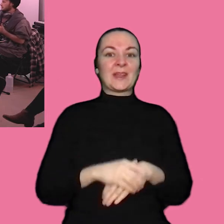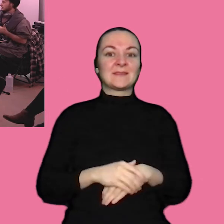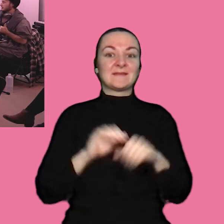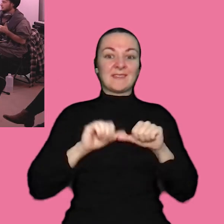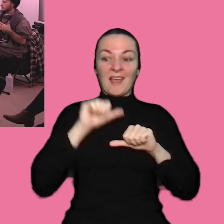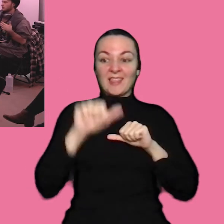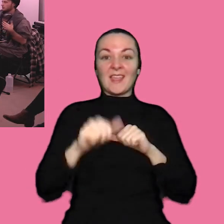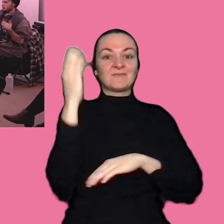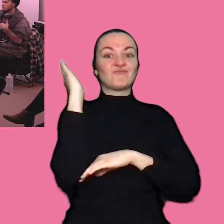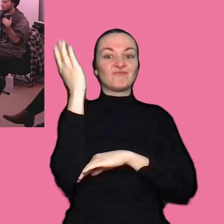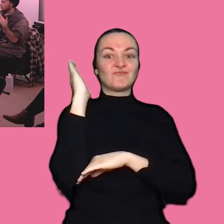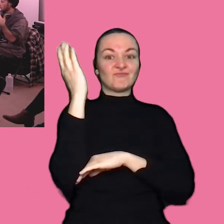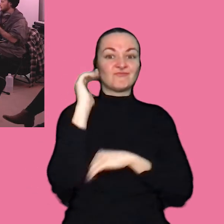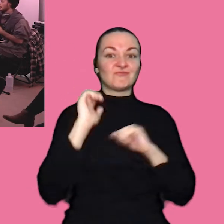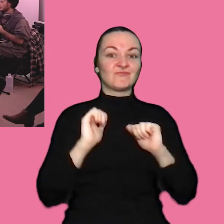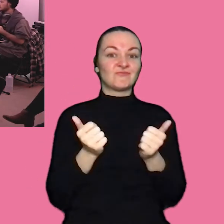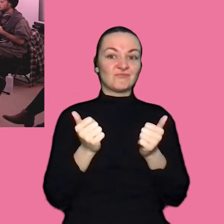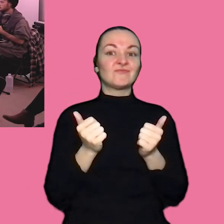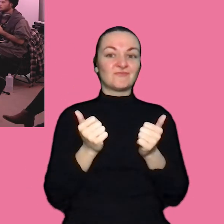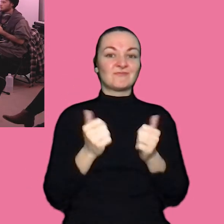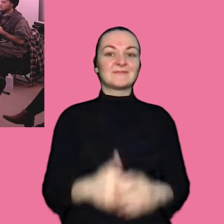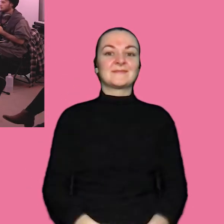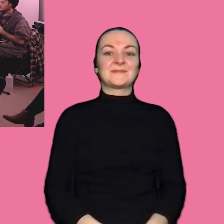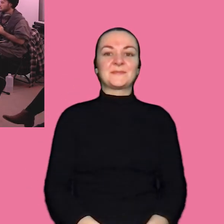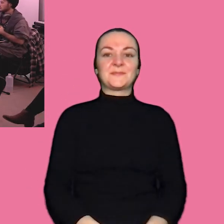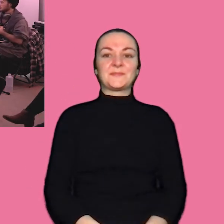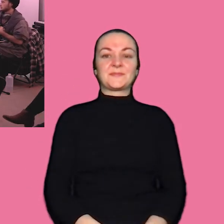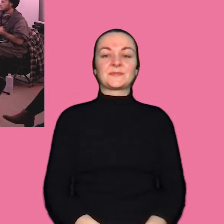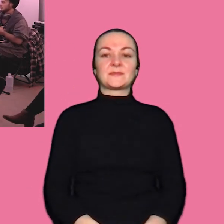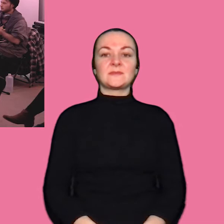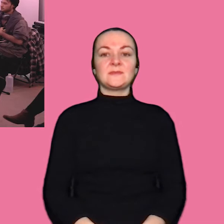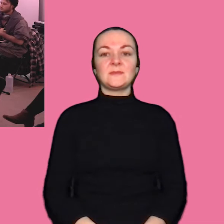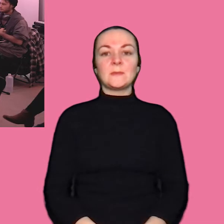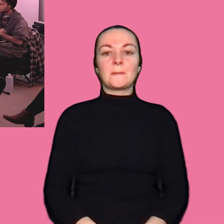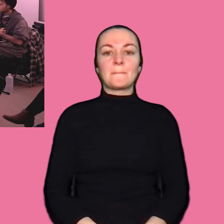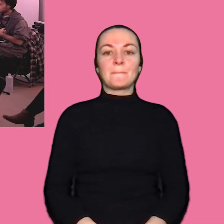would be great. And then we'll head on to presentations.